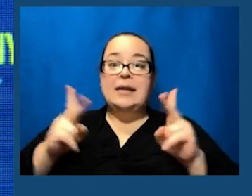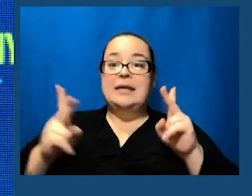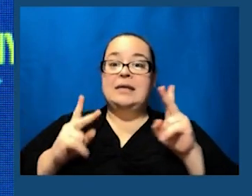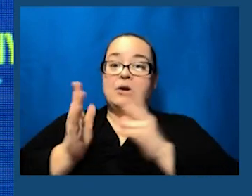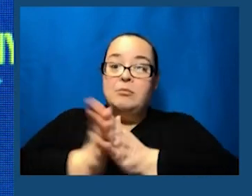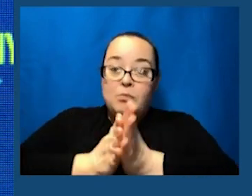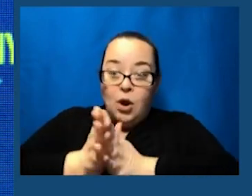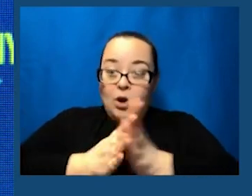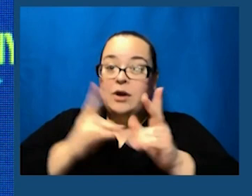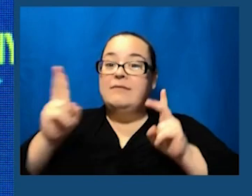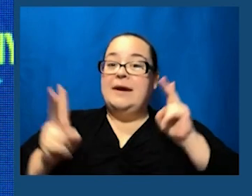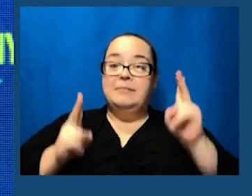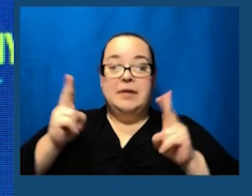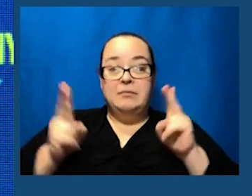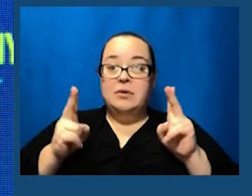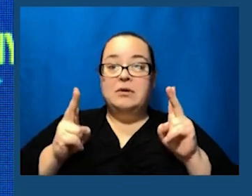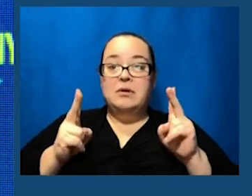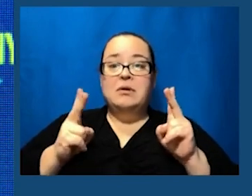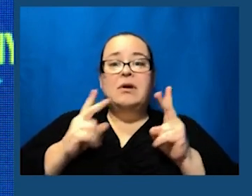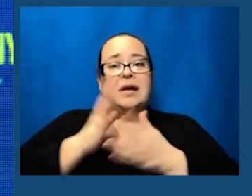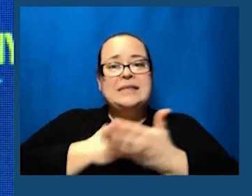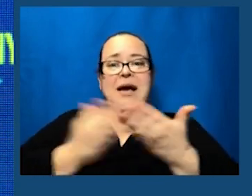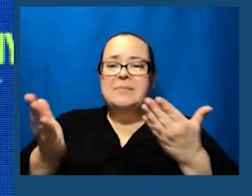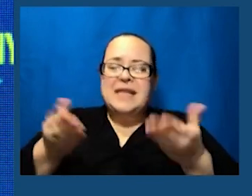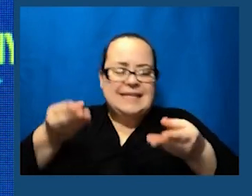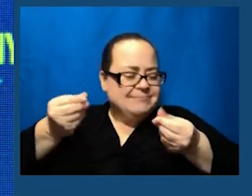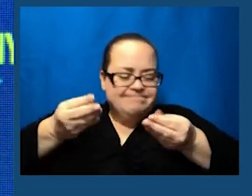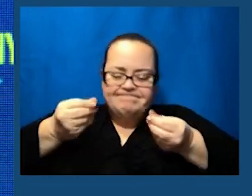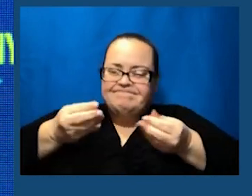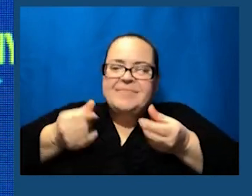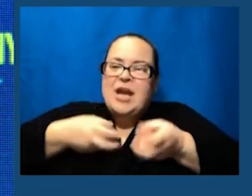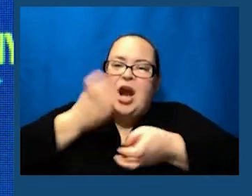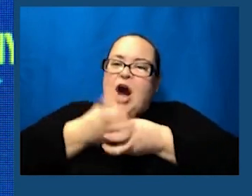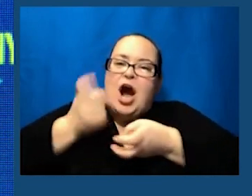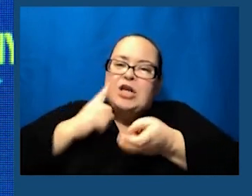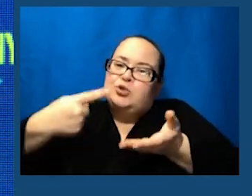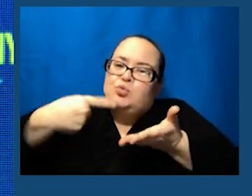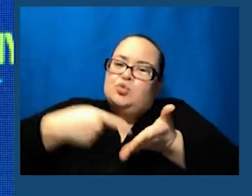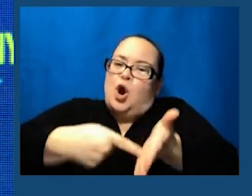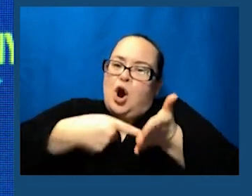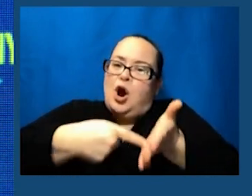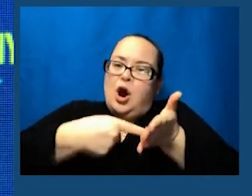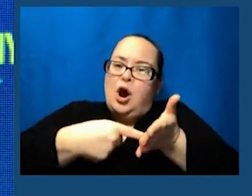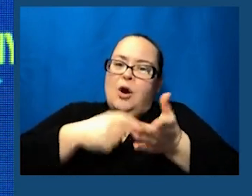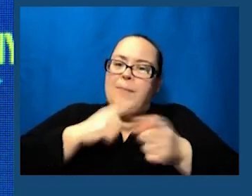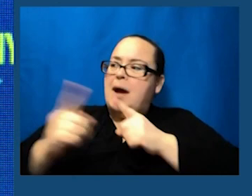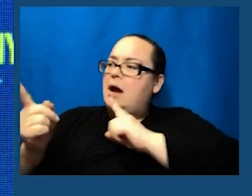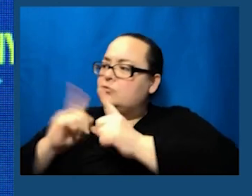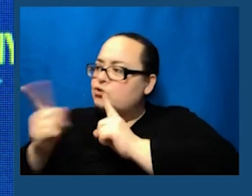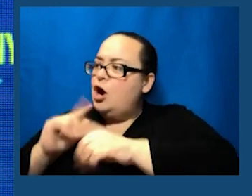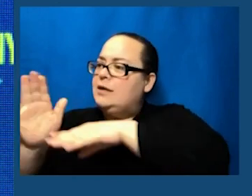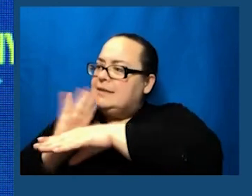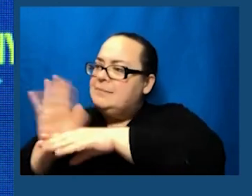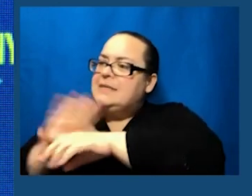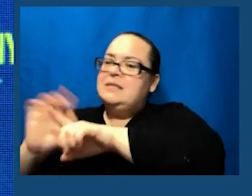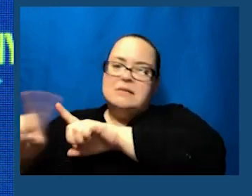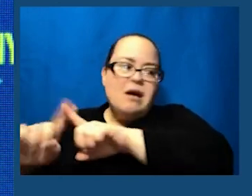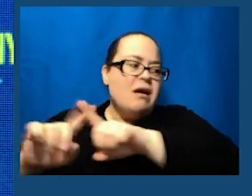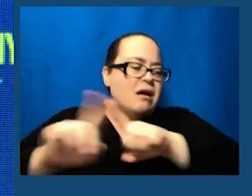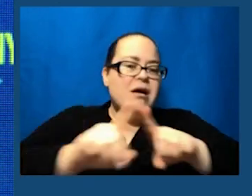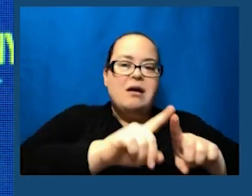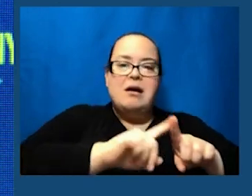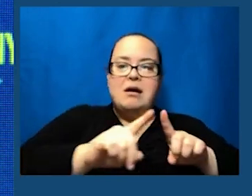but I talk to so many companies when I'm recruiting. I talk to Wolf Speed about this. I talk to Mike Run about this. Embedded in upstate